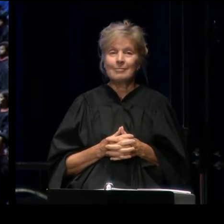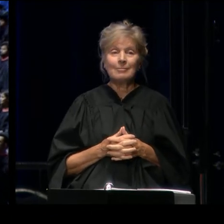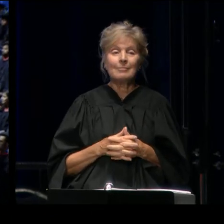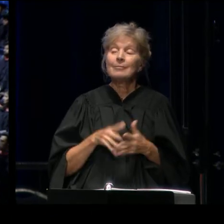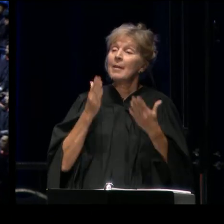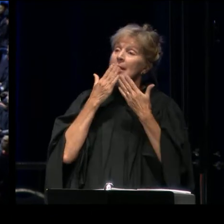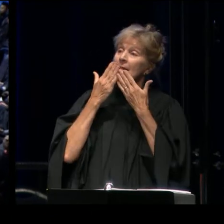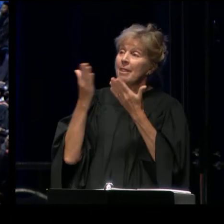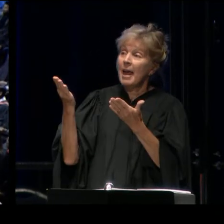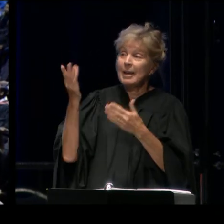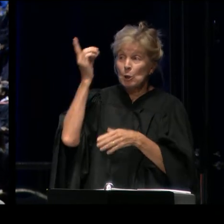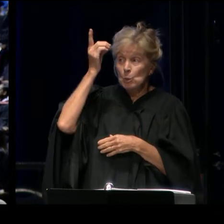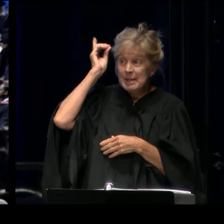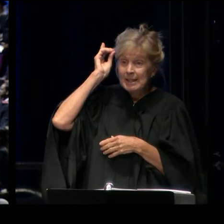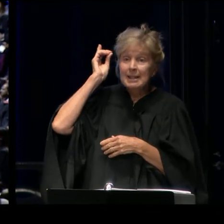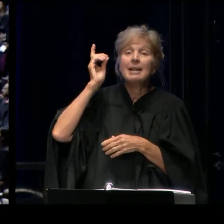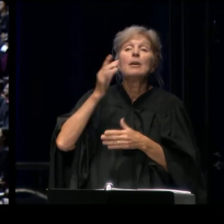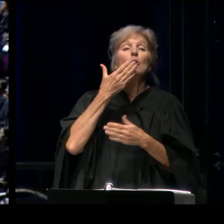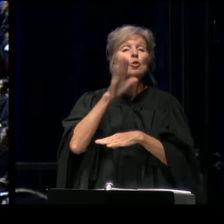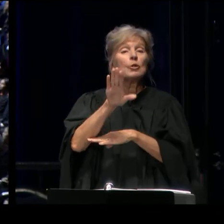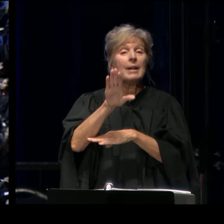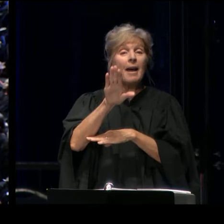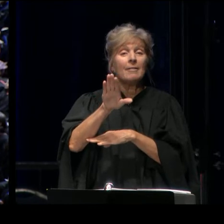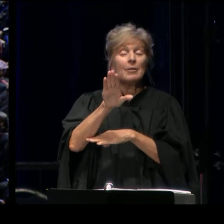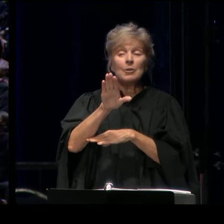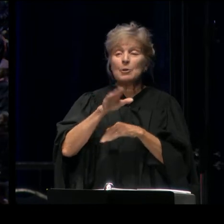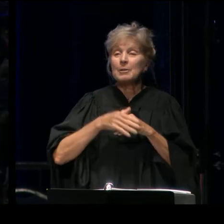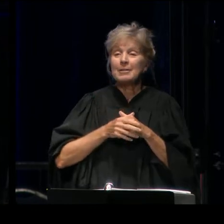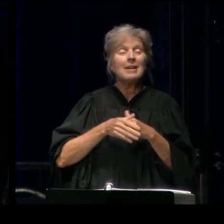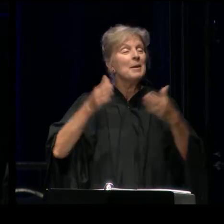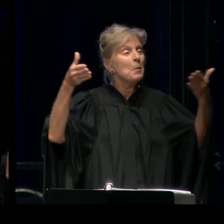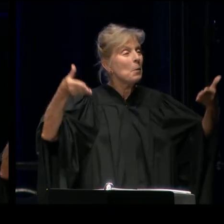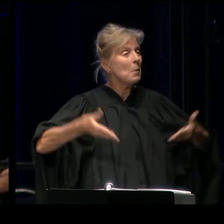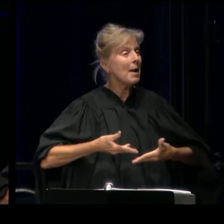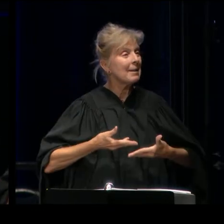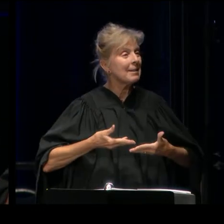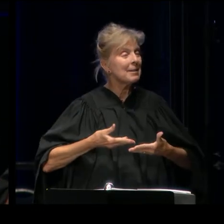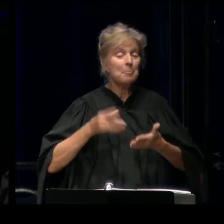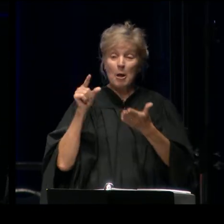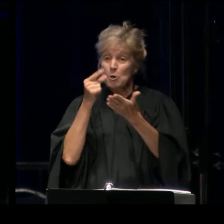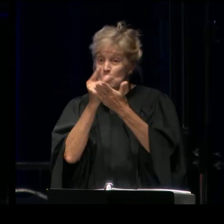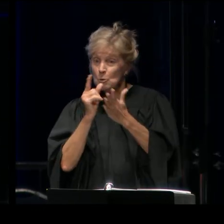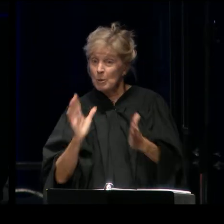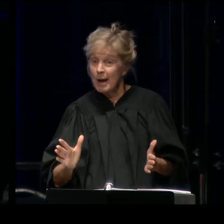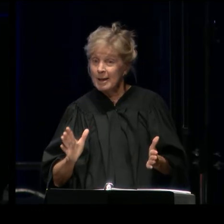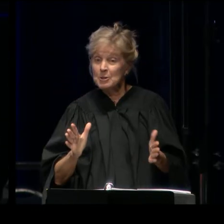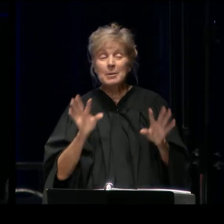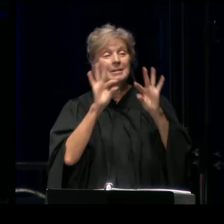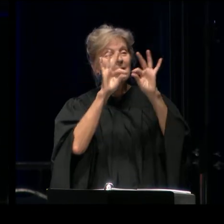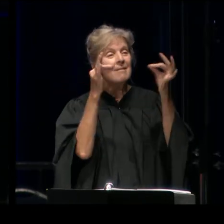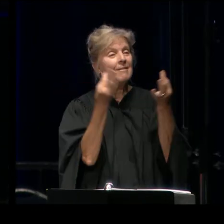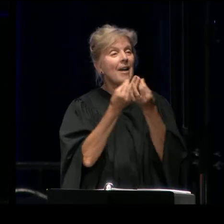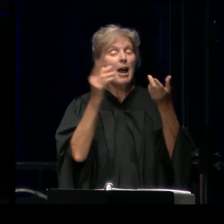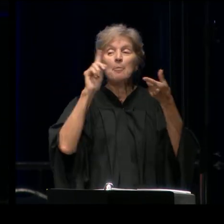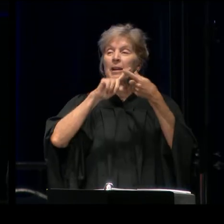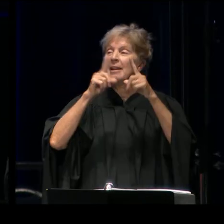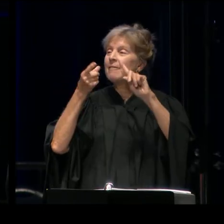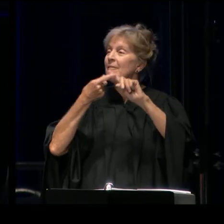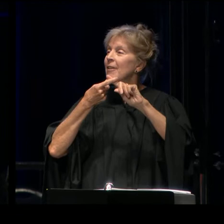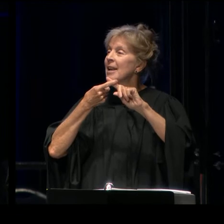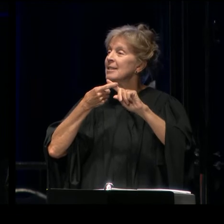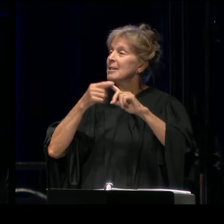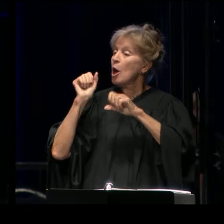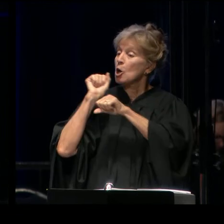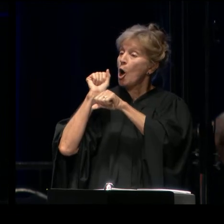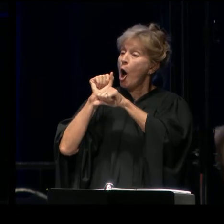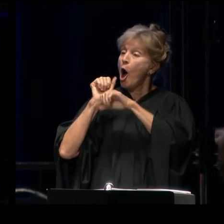Thank you, Dean. Good afternoon. Welcome to our graduates, family and friends,